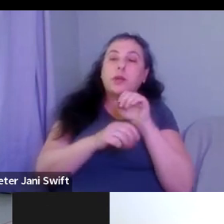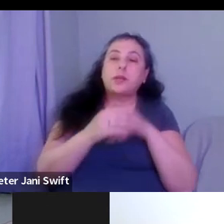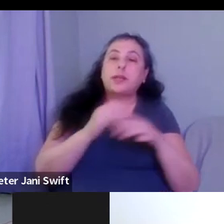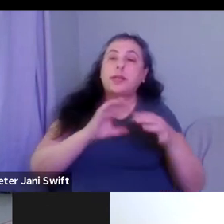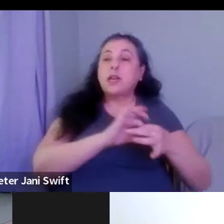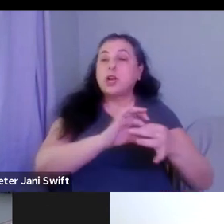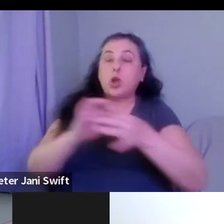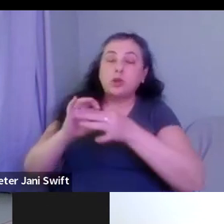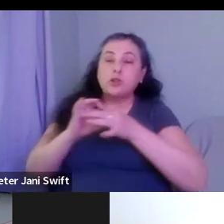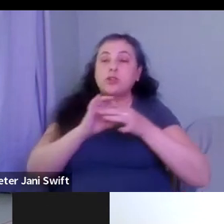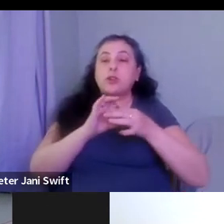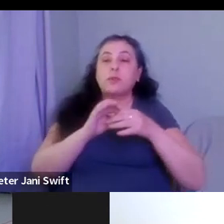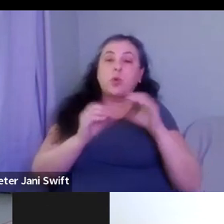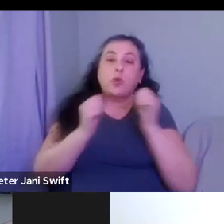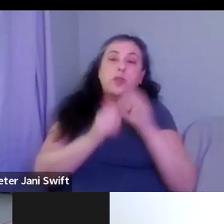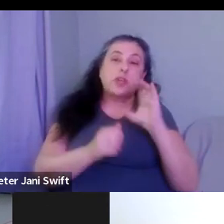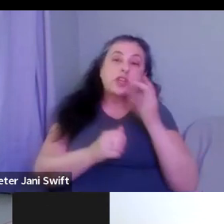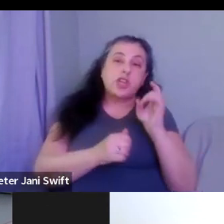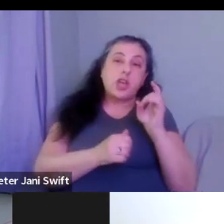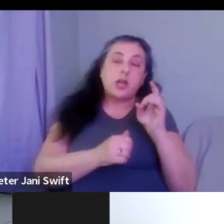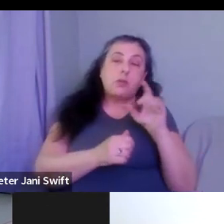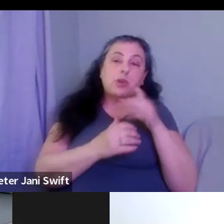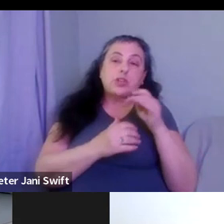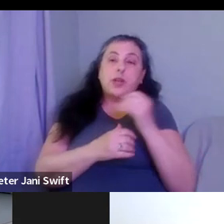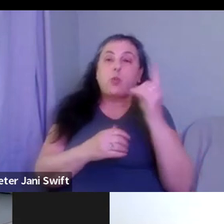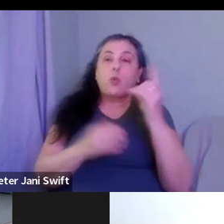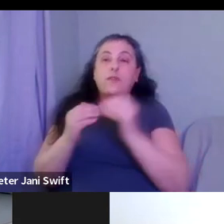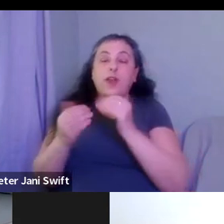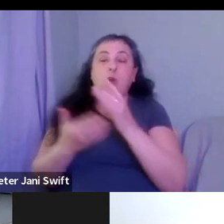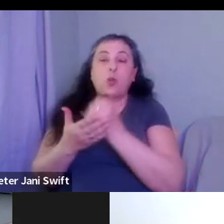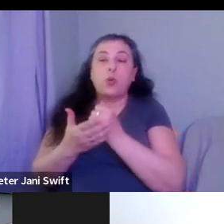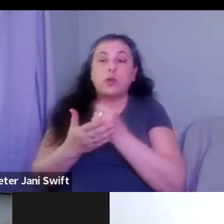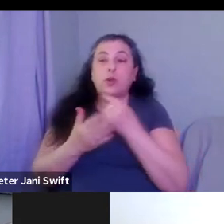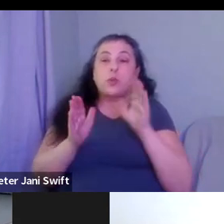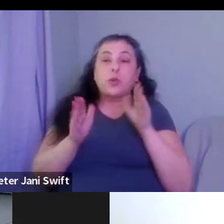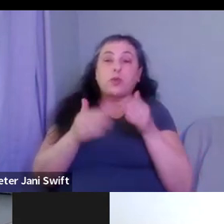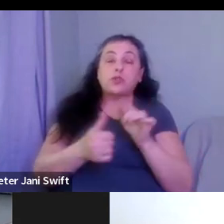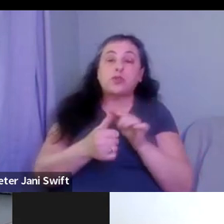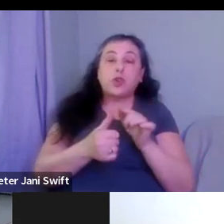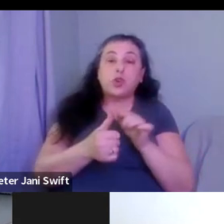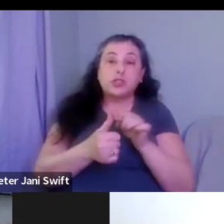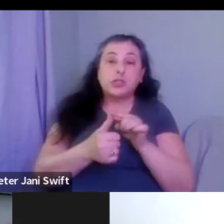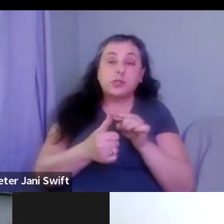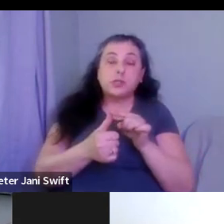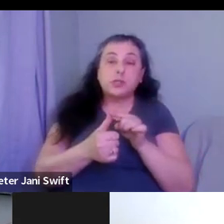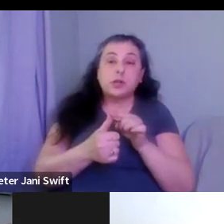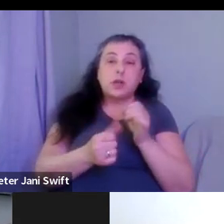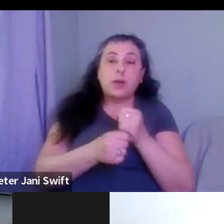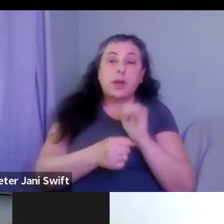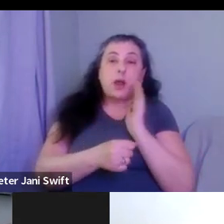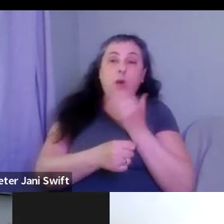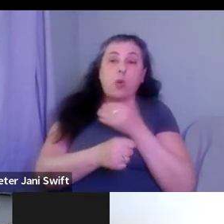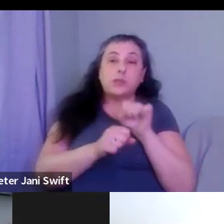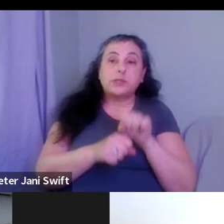coalition and partnership with the CHAD Project and One Fair Wage. We focus first on creating our own systems